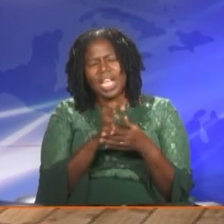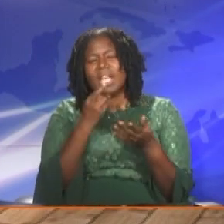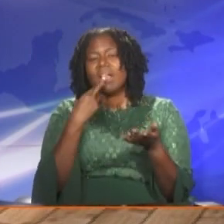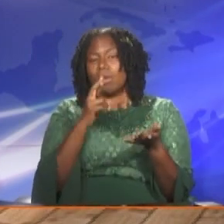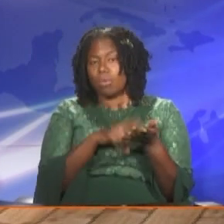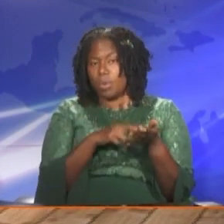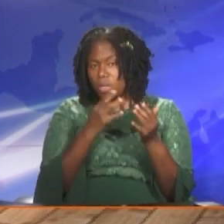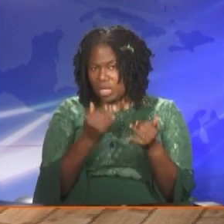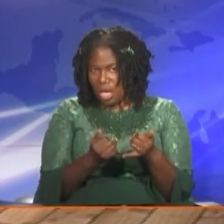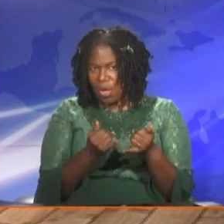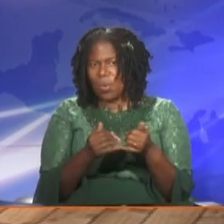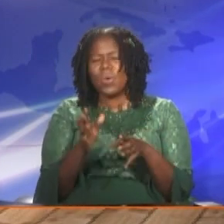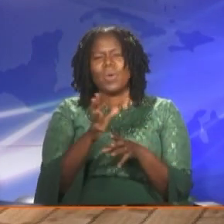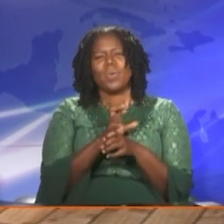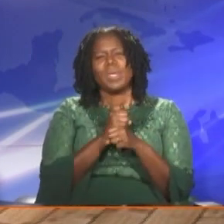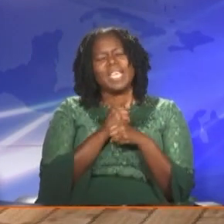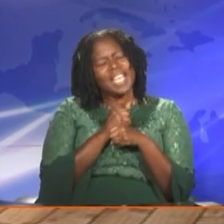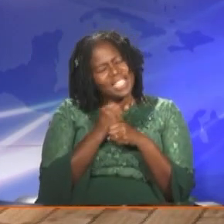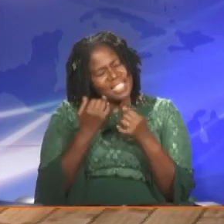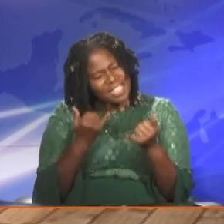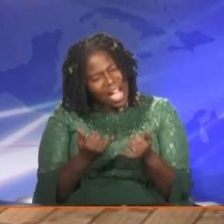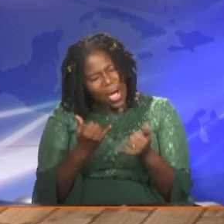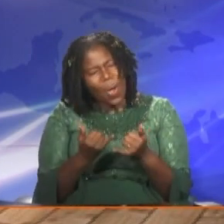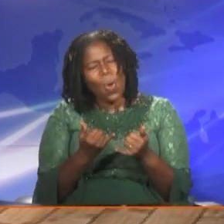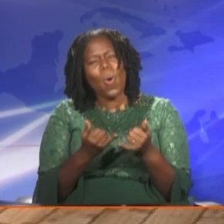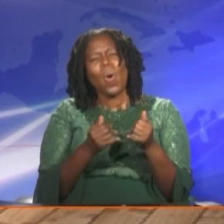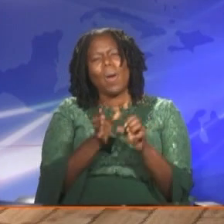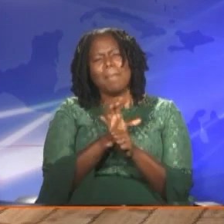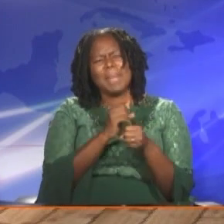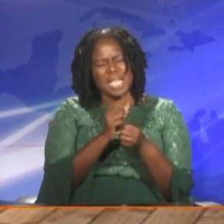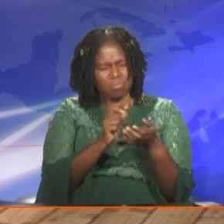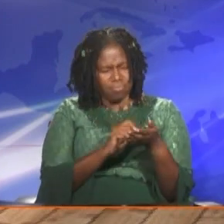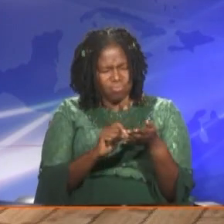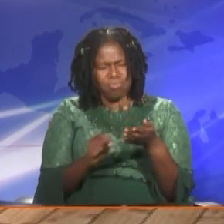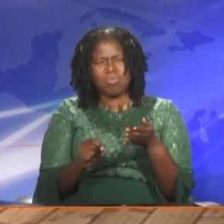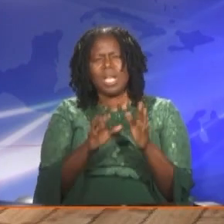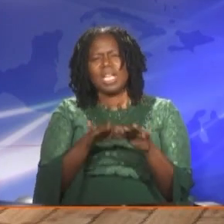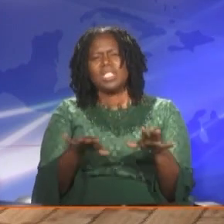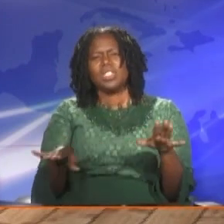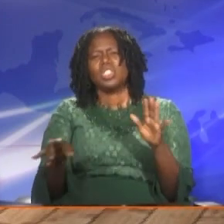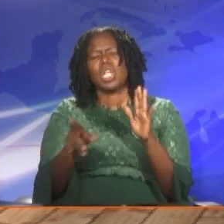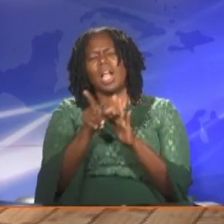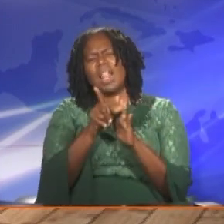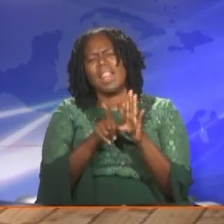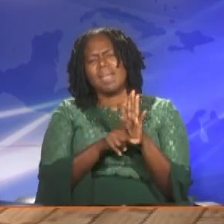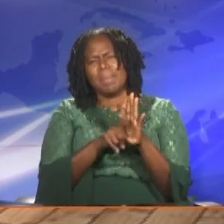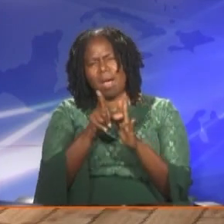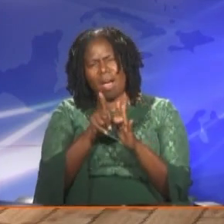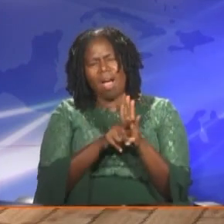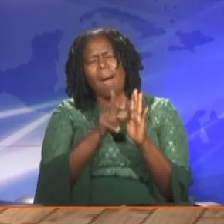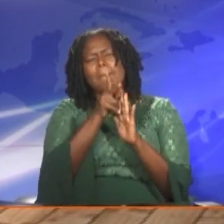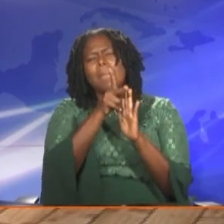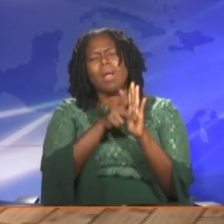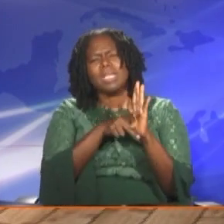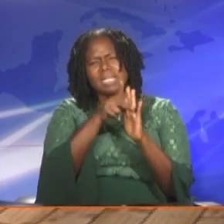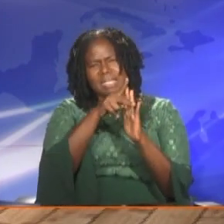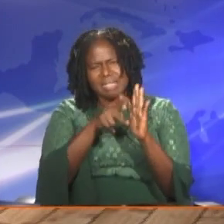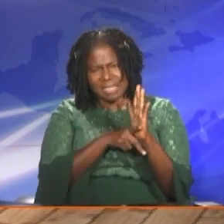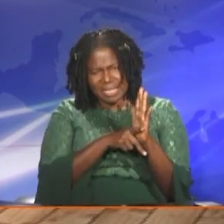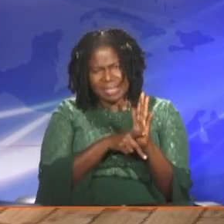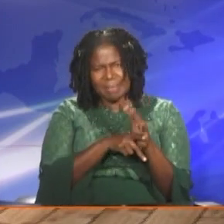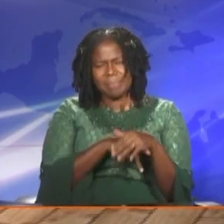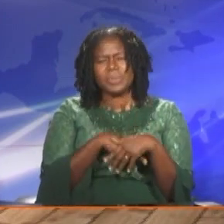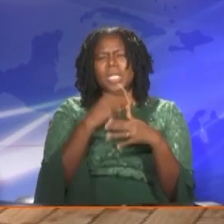of drafting a child labor policy. And this would be guided by data that the first subcommittee would be gathering, because policy must